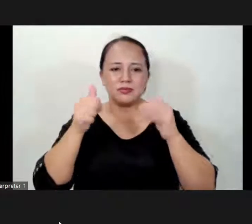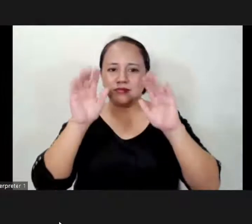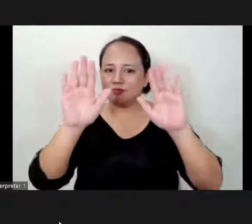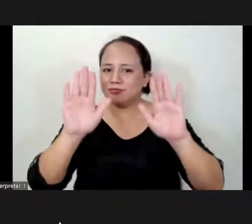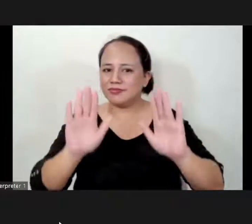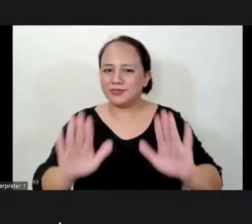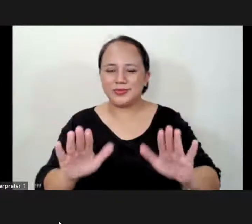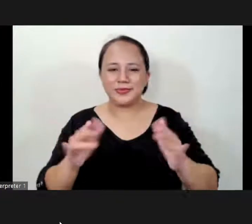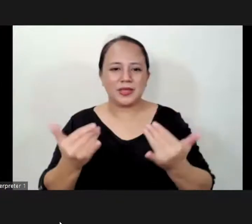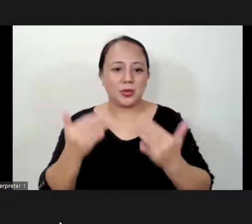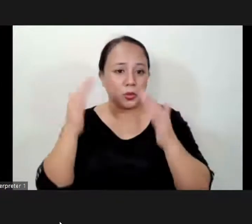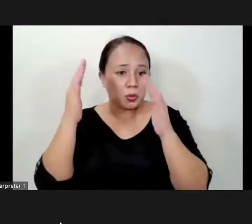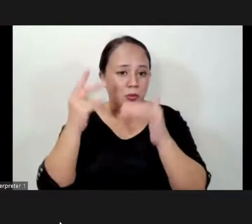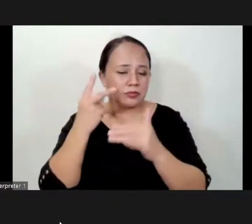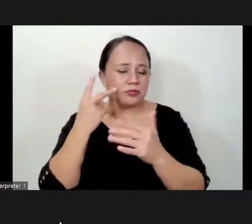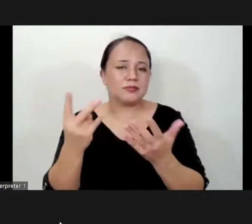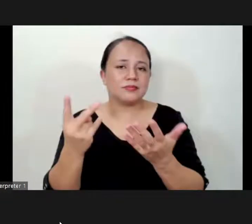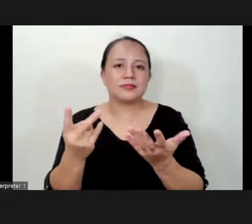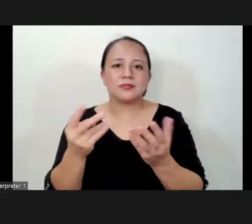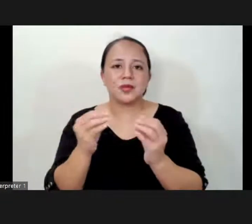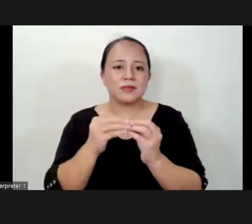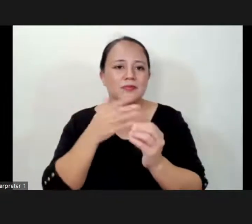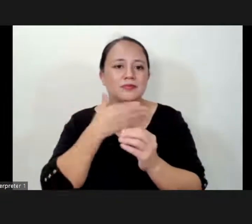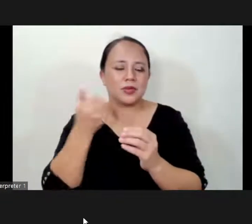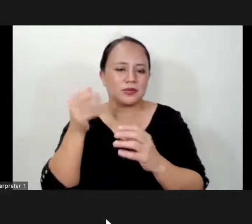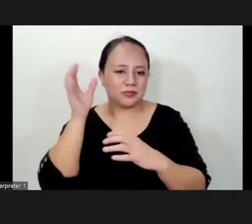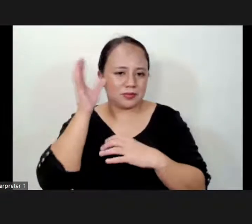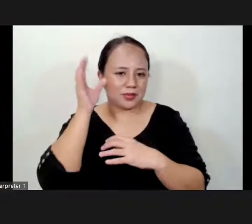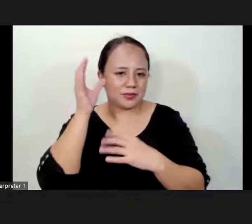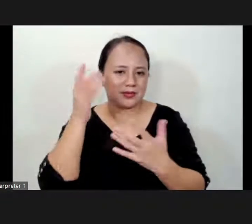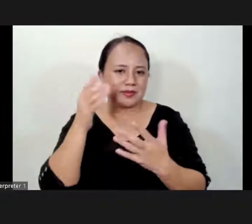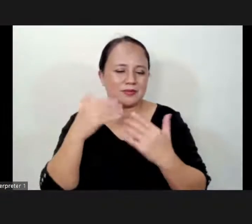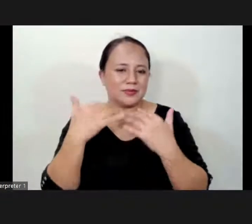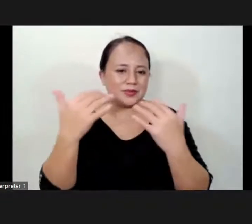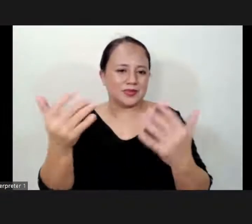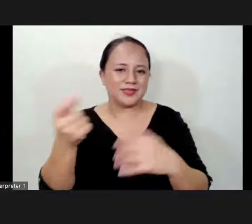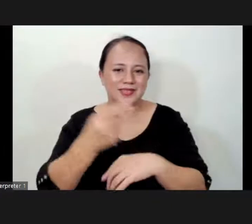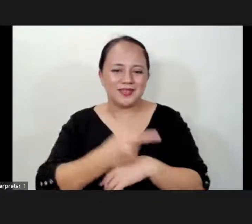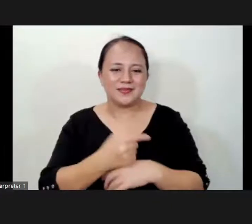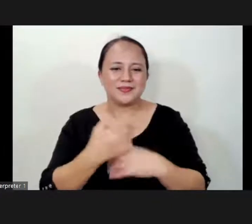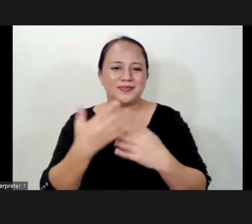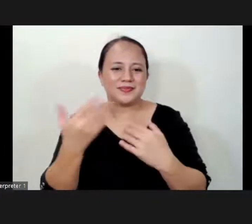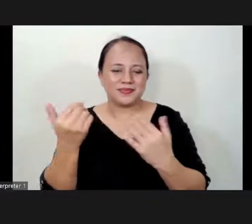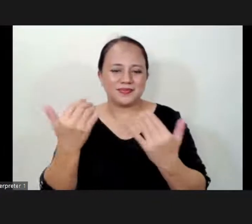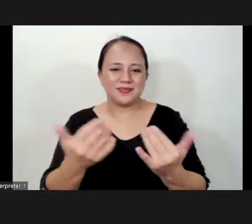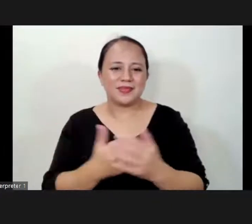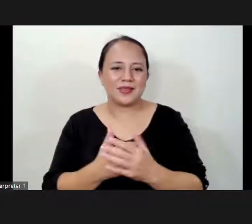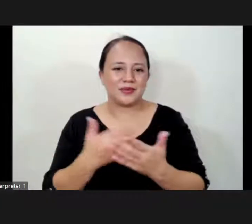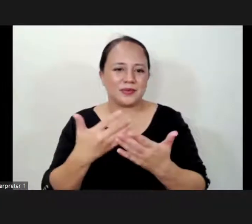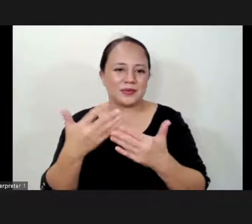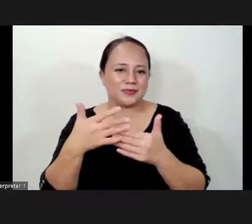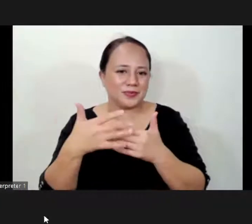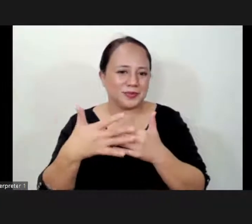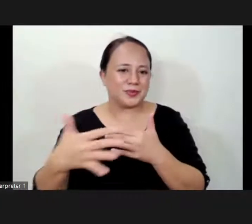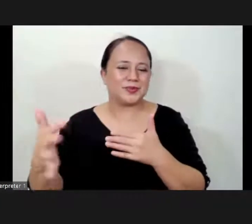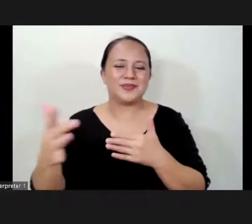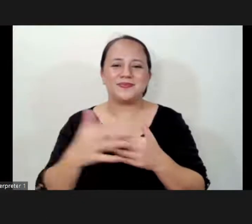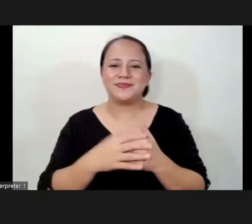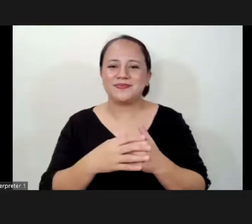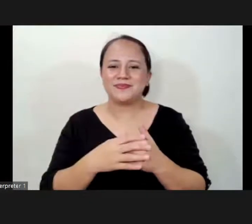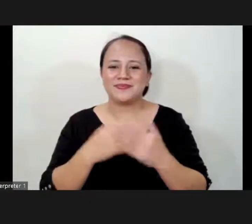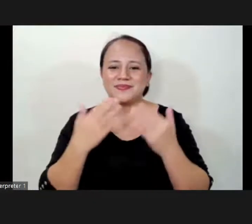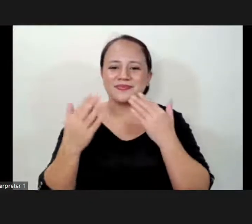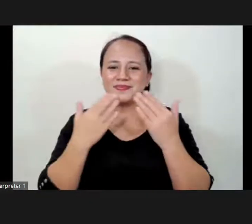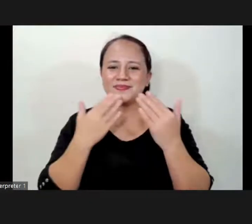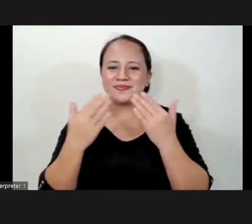this morning. And I look forward to a Better Cancer Summit Day, Better Cancer Summit Days in the coming days. Thank you. Thank you. Thank you